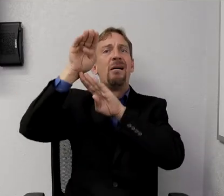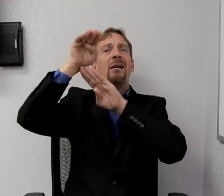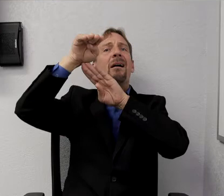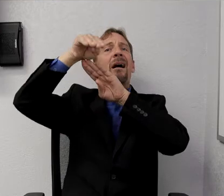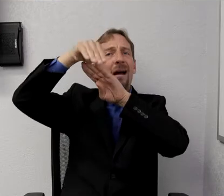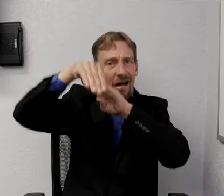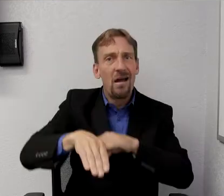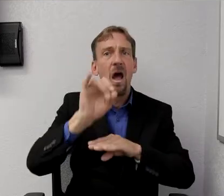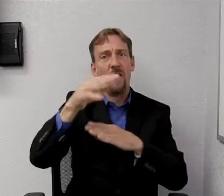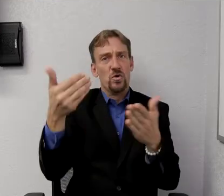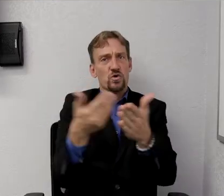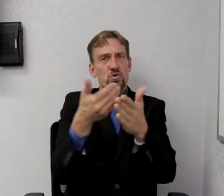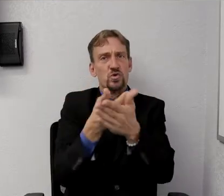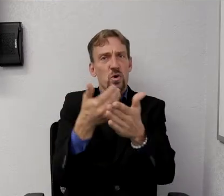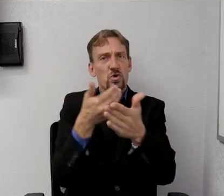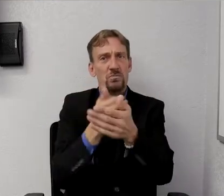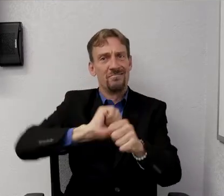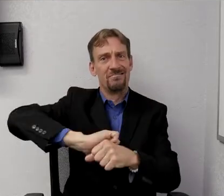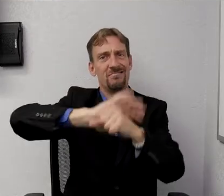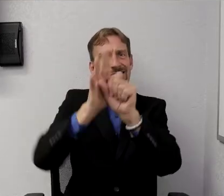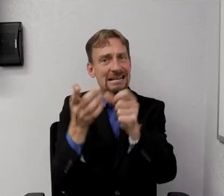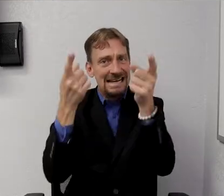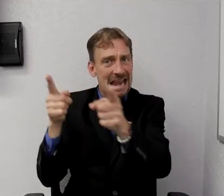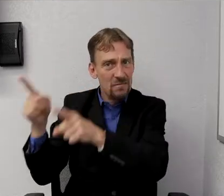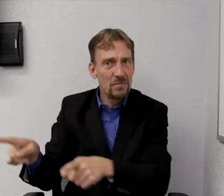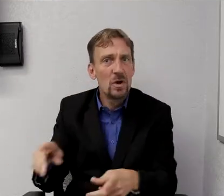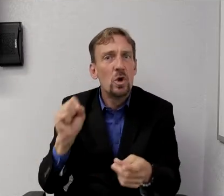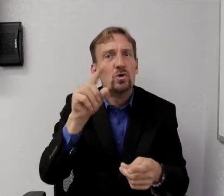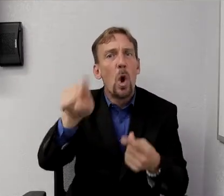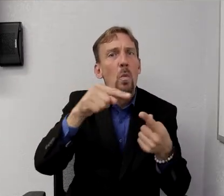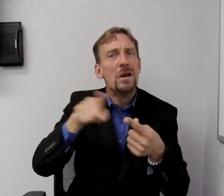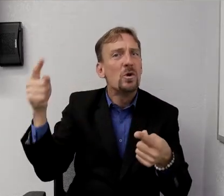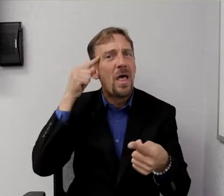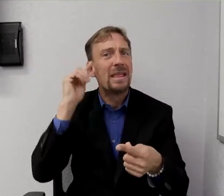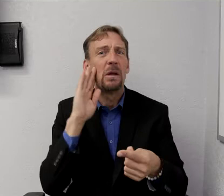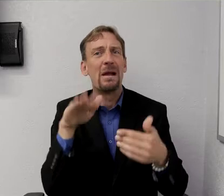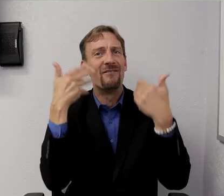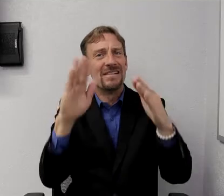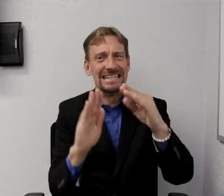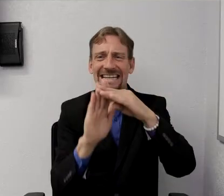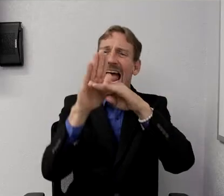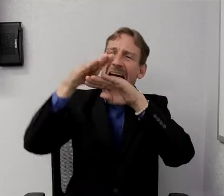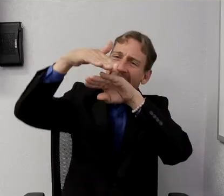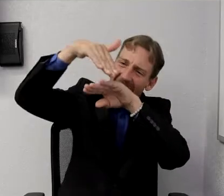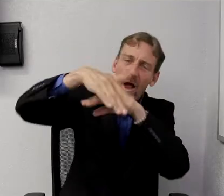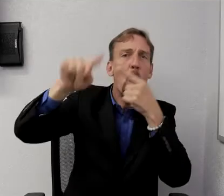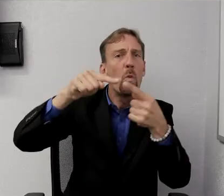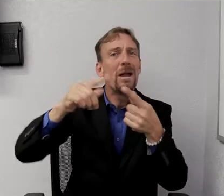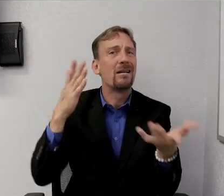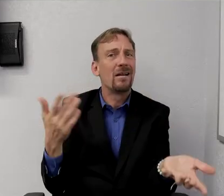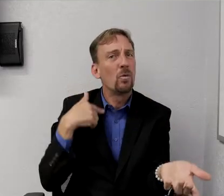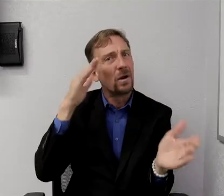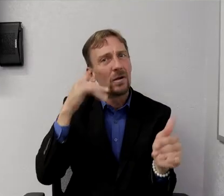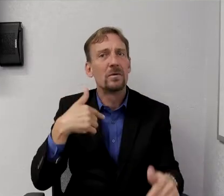that question can also be, when do you think the surge is going to happen? Right. So that's an excellent question, and you're right, it